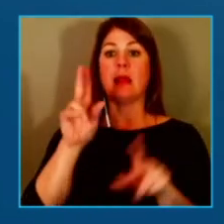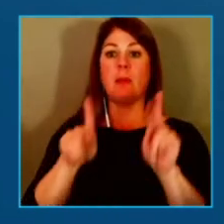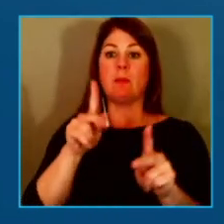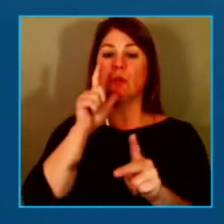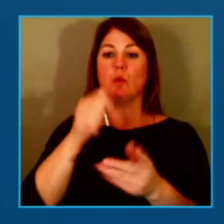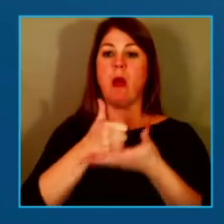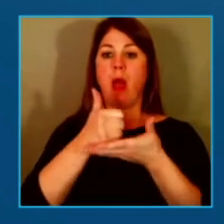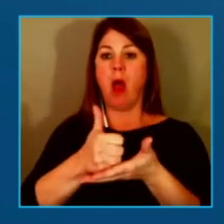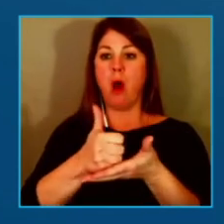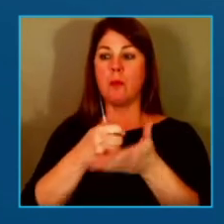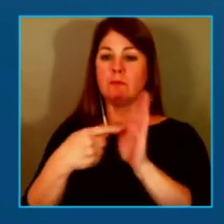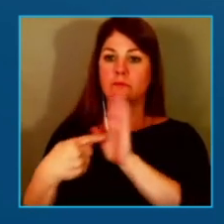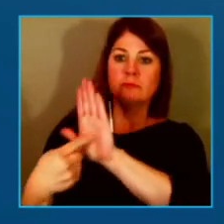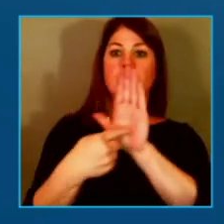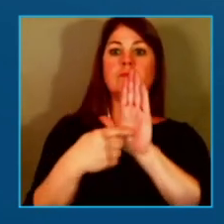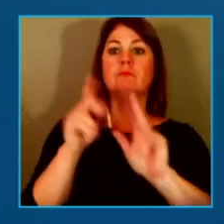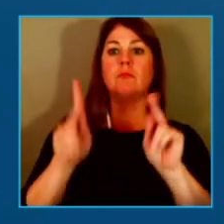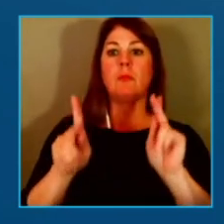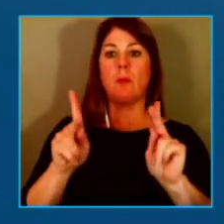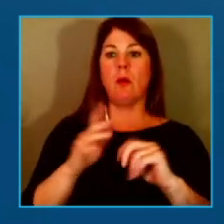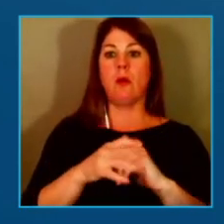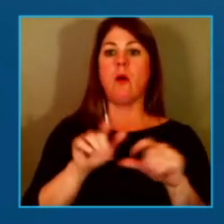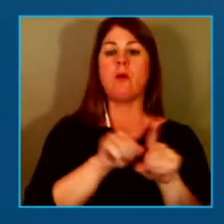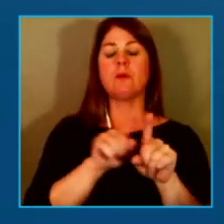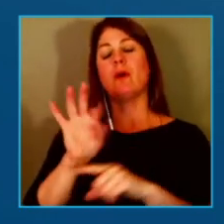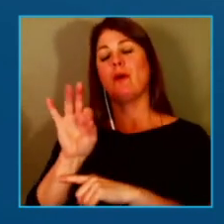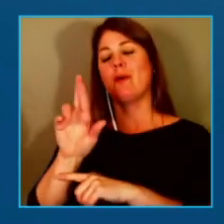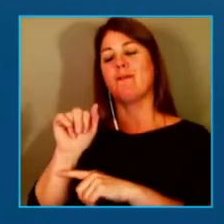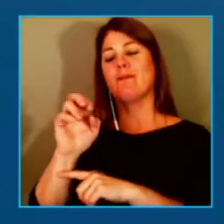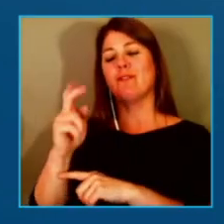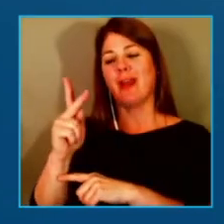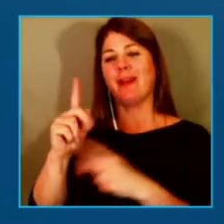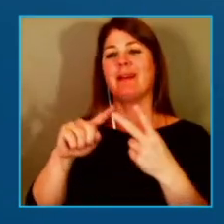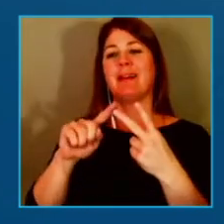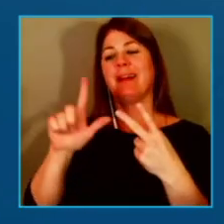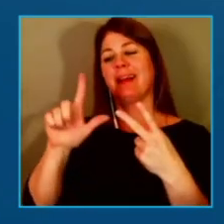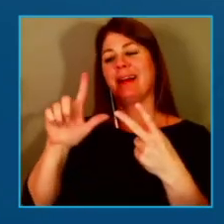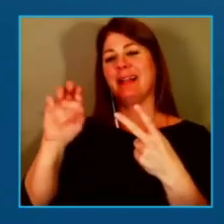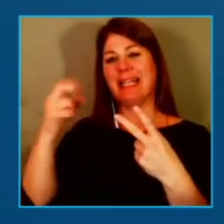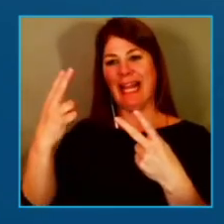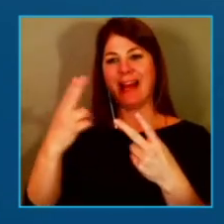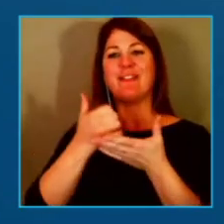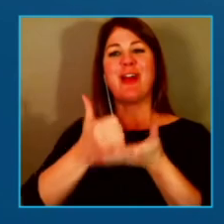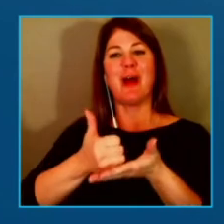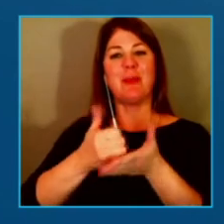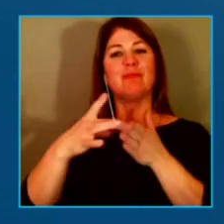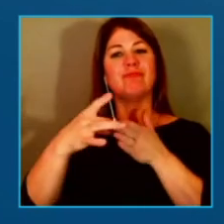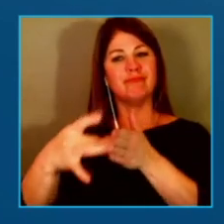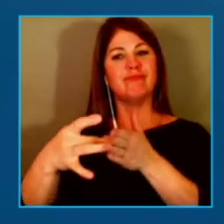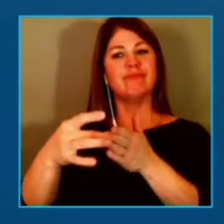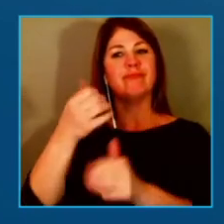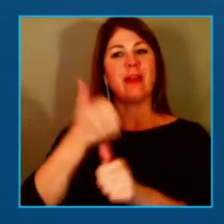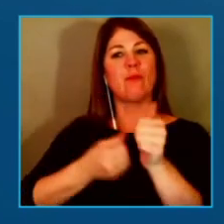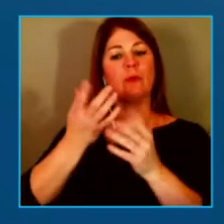to the fore. And of course, Frank and Leah for helping guide everyone through this process.